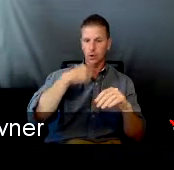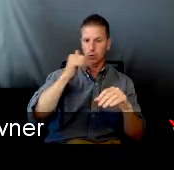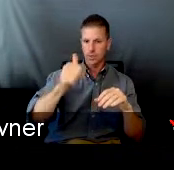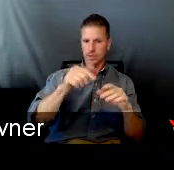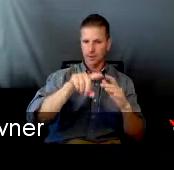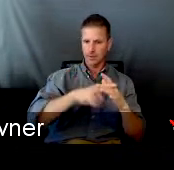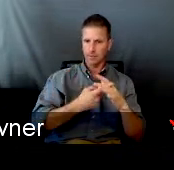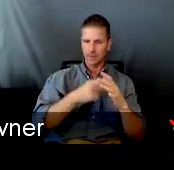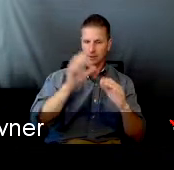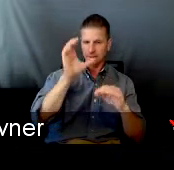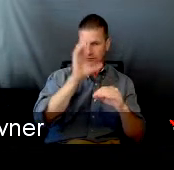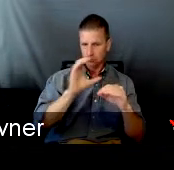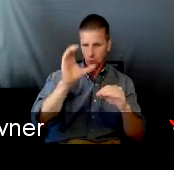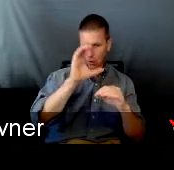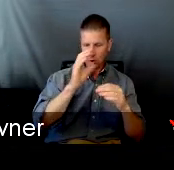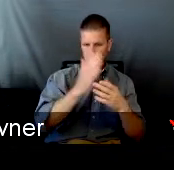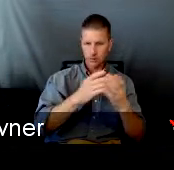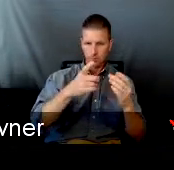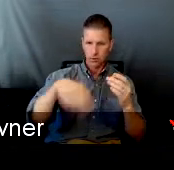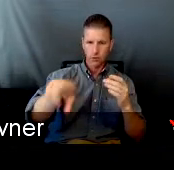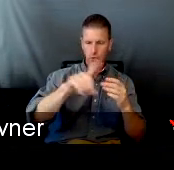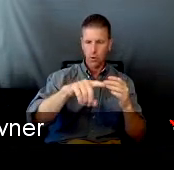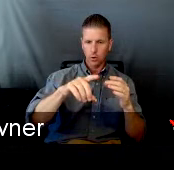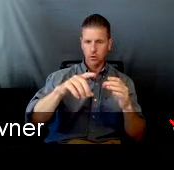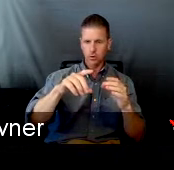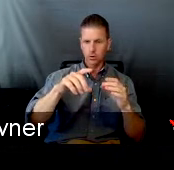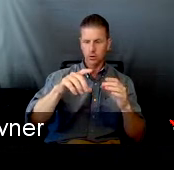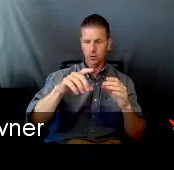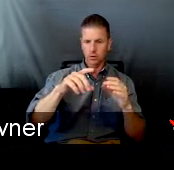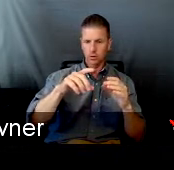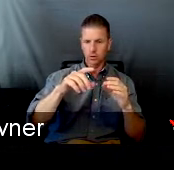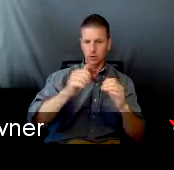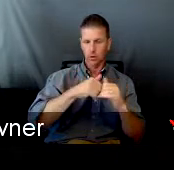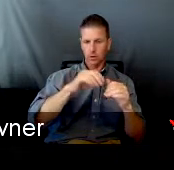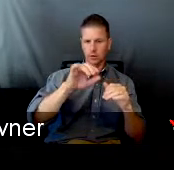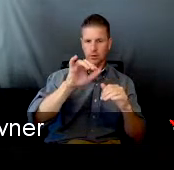some of those bodies in more detail with the James